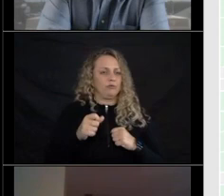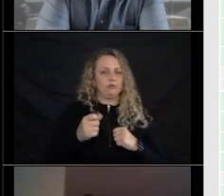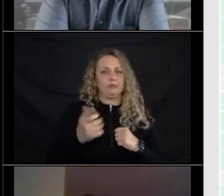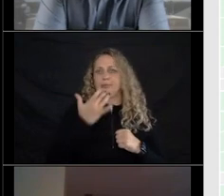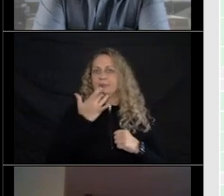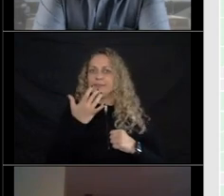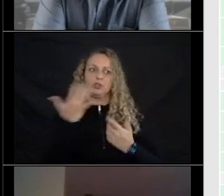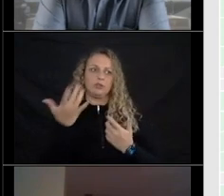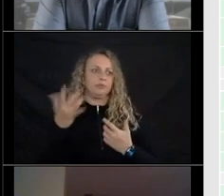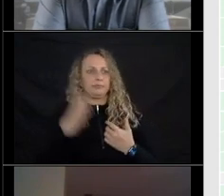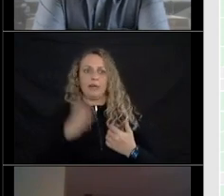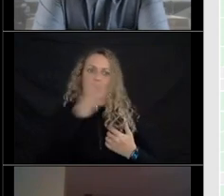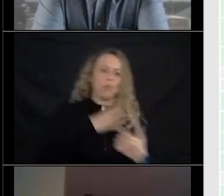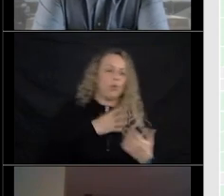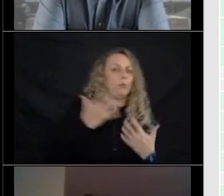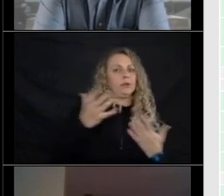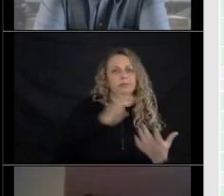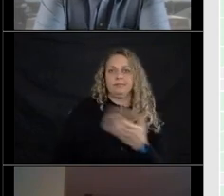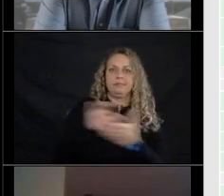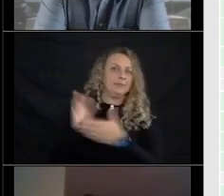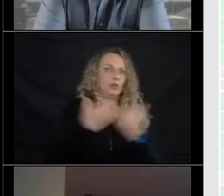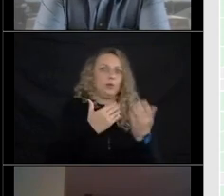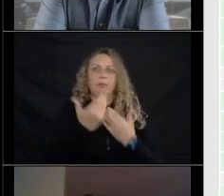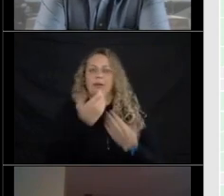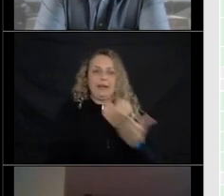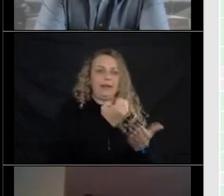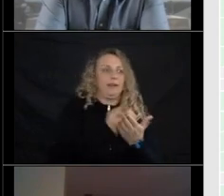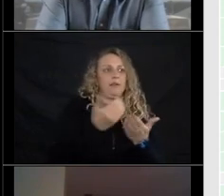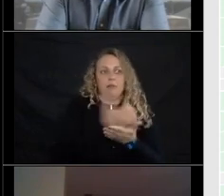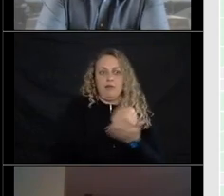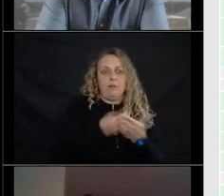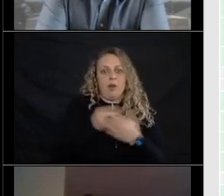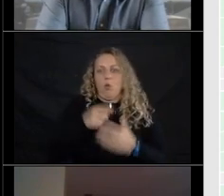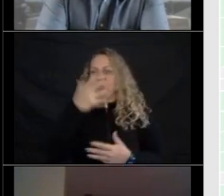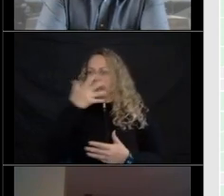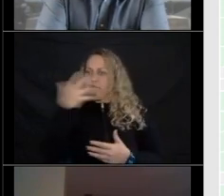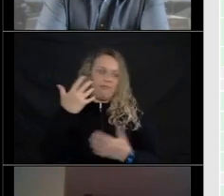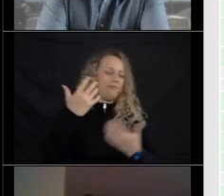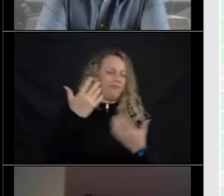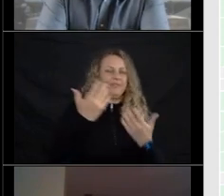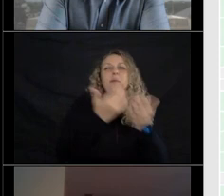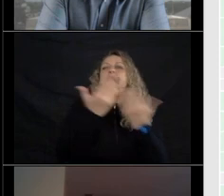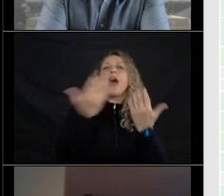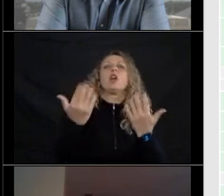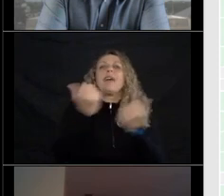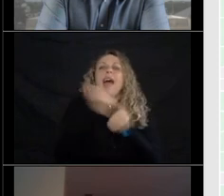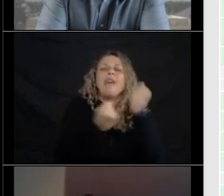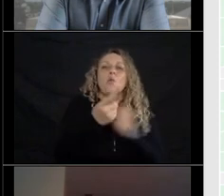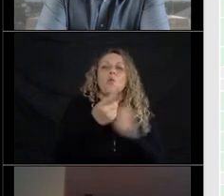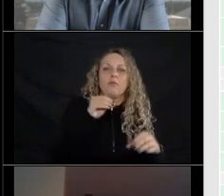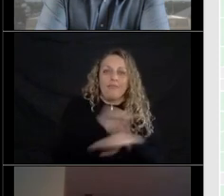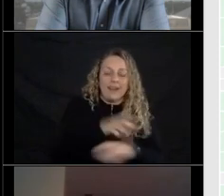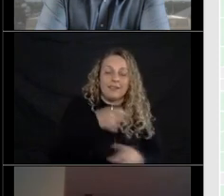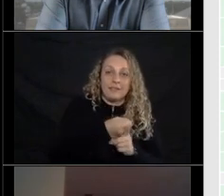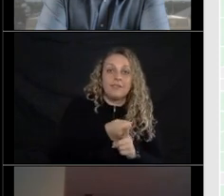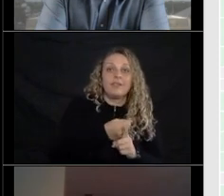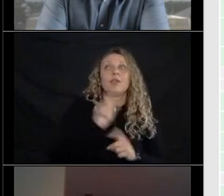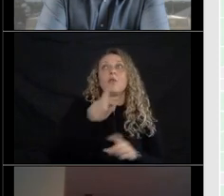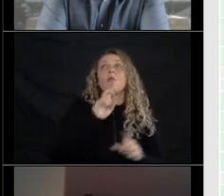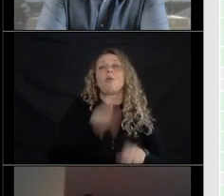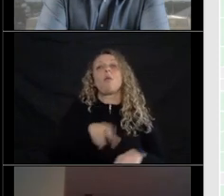orientation, gender identity, socioeconomic status, or citizenship. And whereas Florida reported